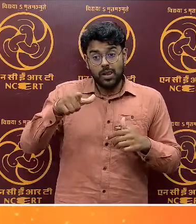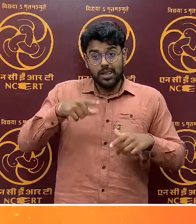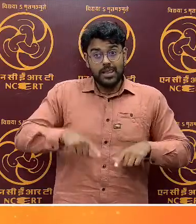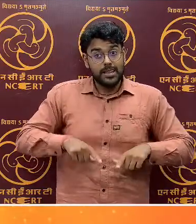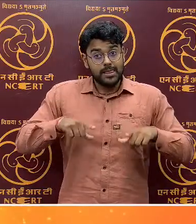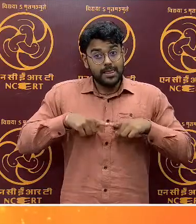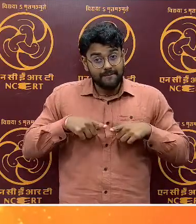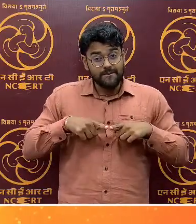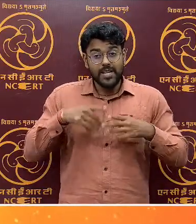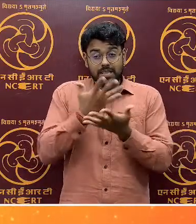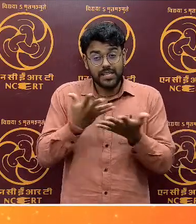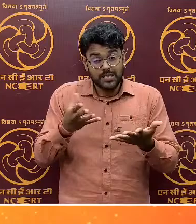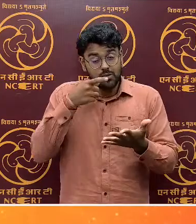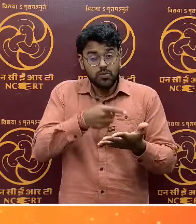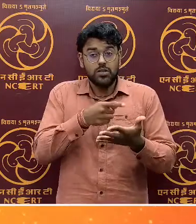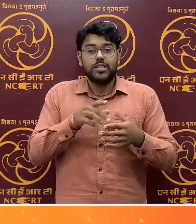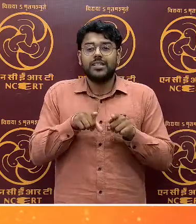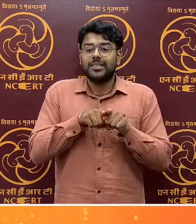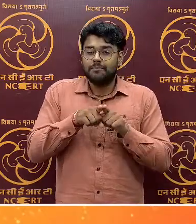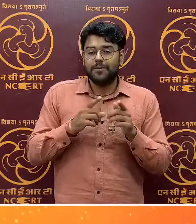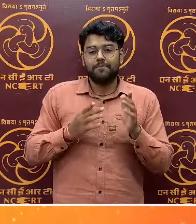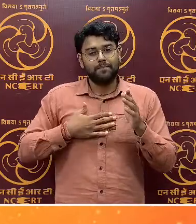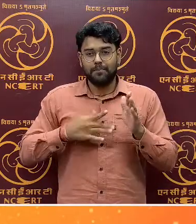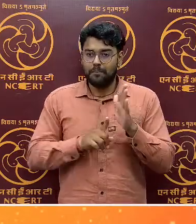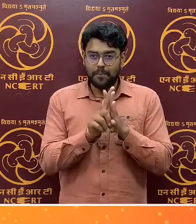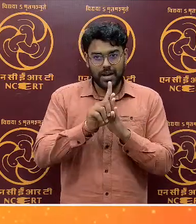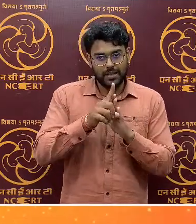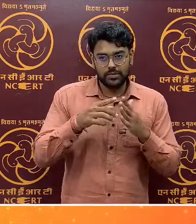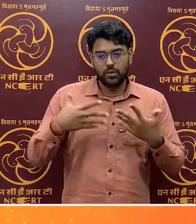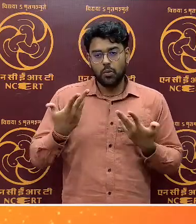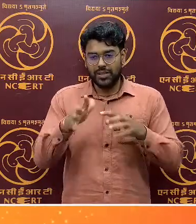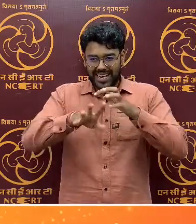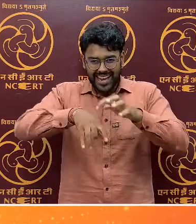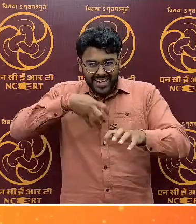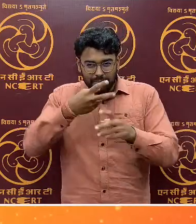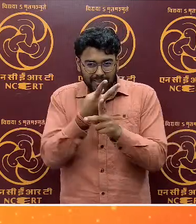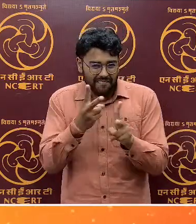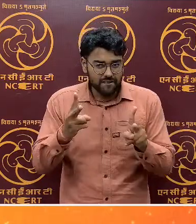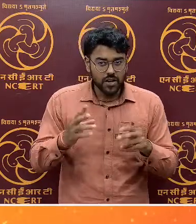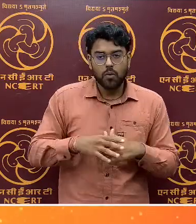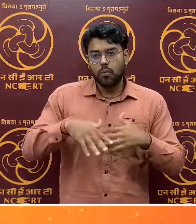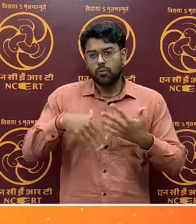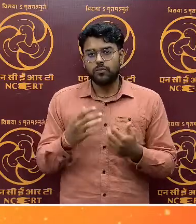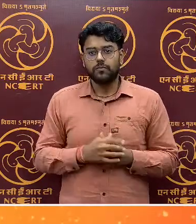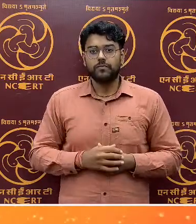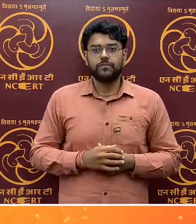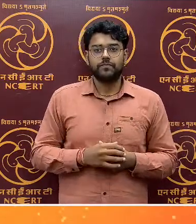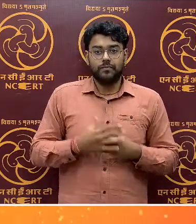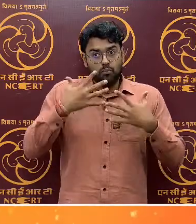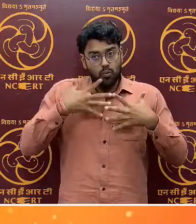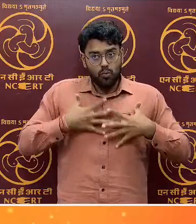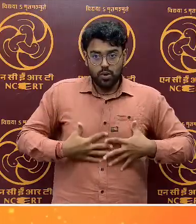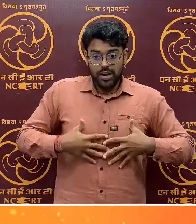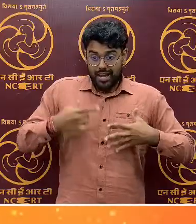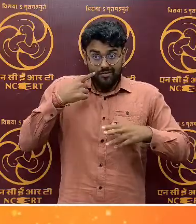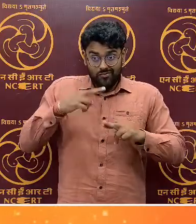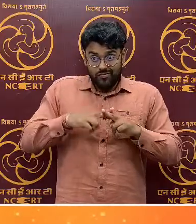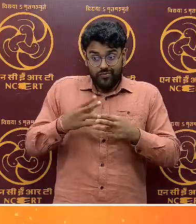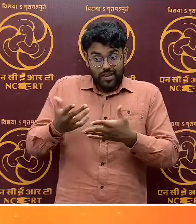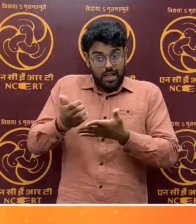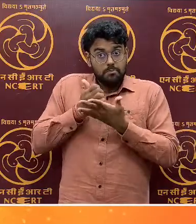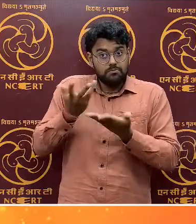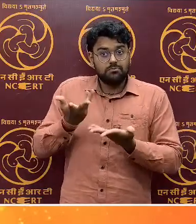living organisms, let it be plants, let it be animals. And what it enable us? It